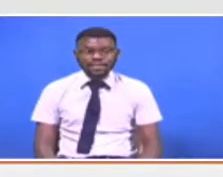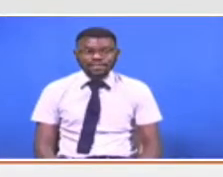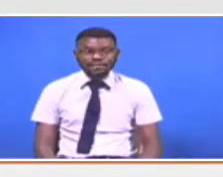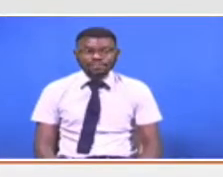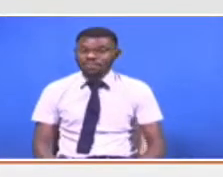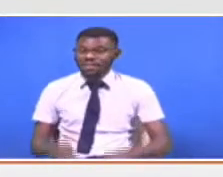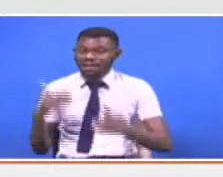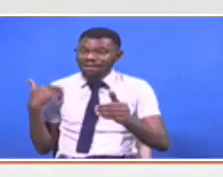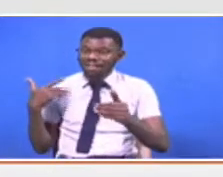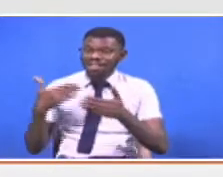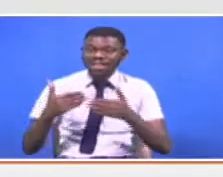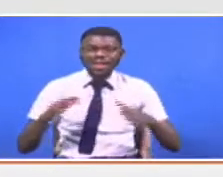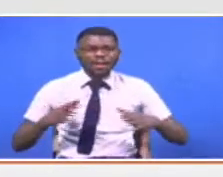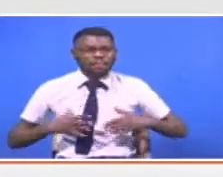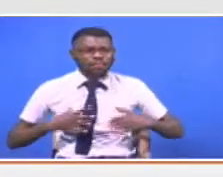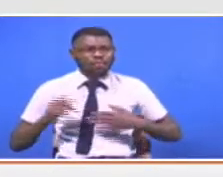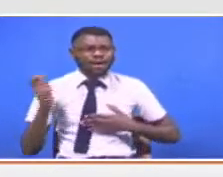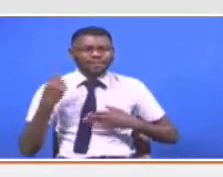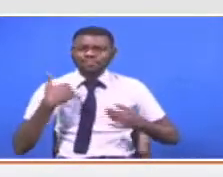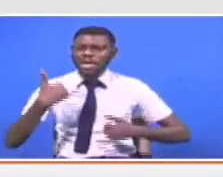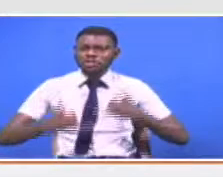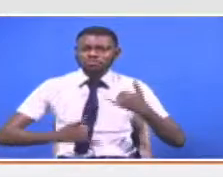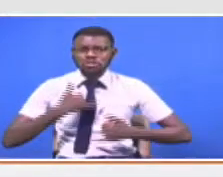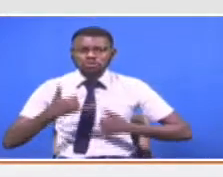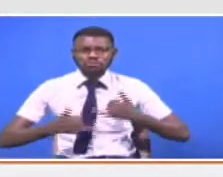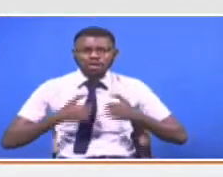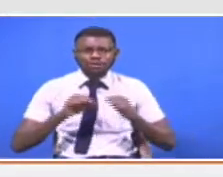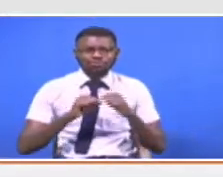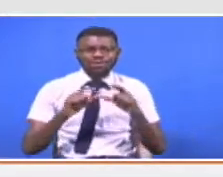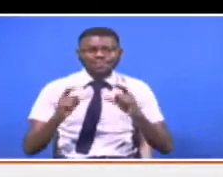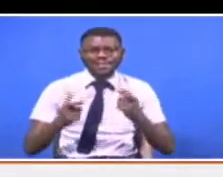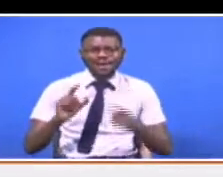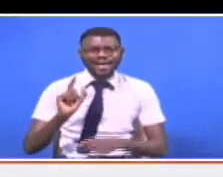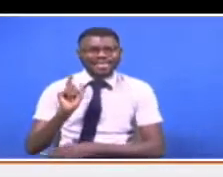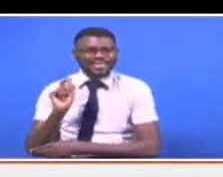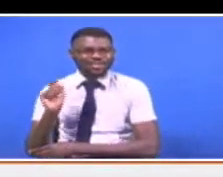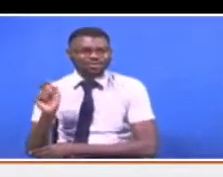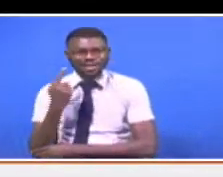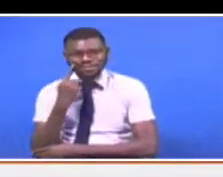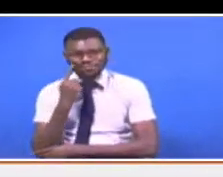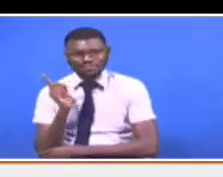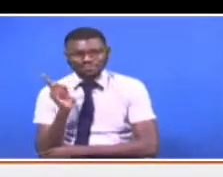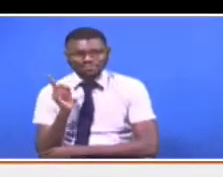For some time now, Kenyans have been entertained on social media app TikTok.